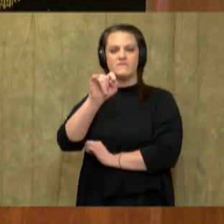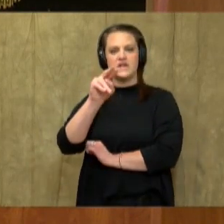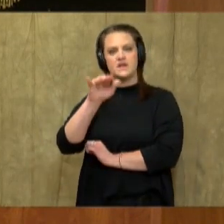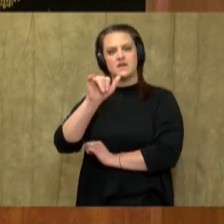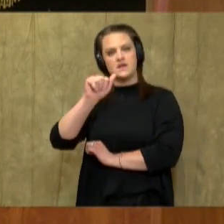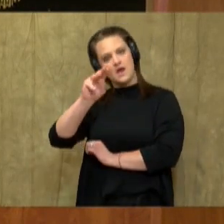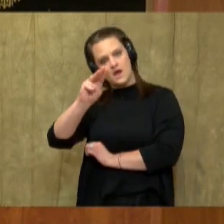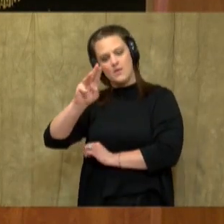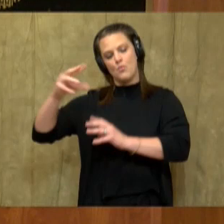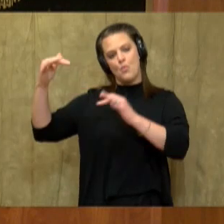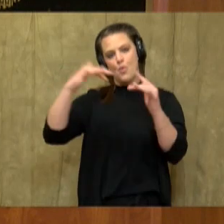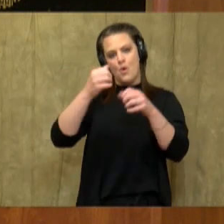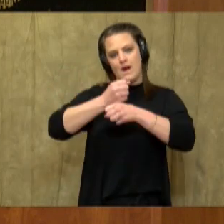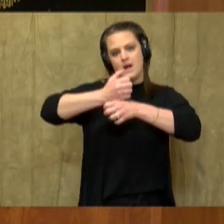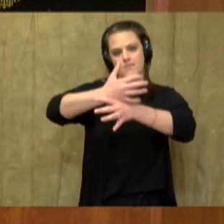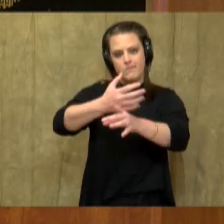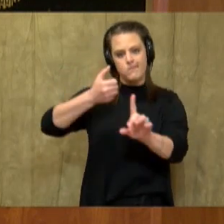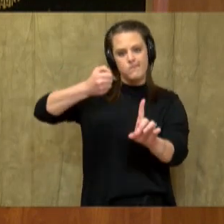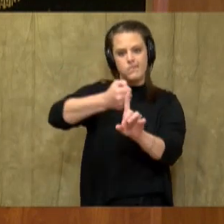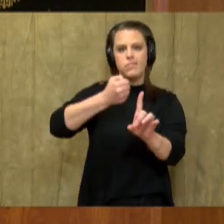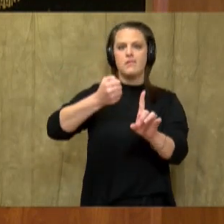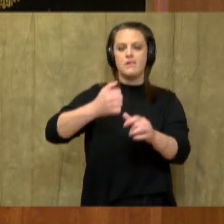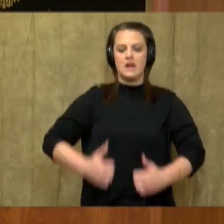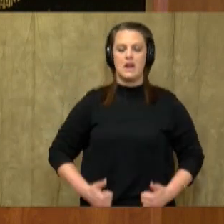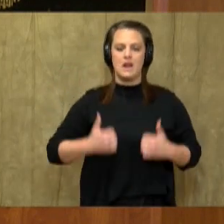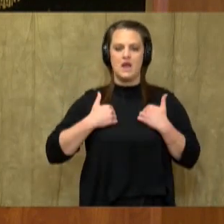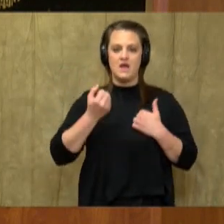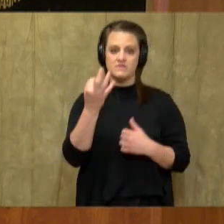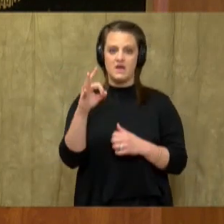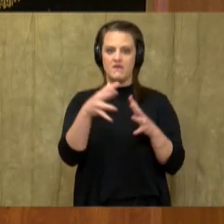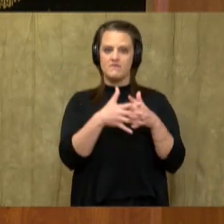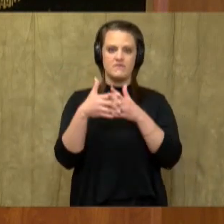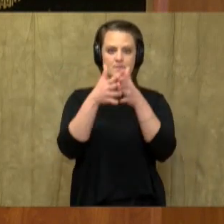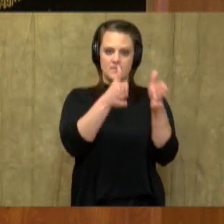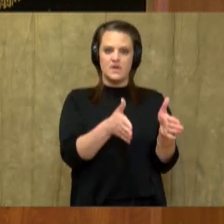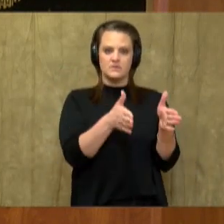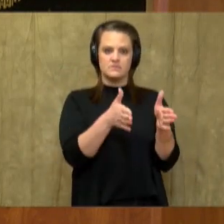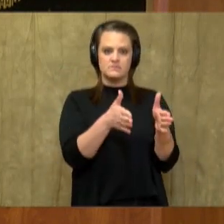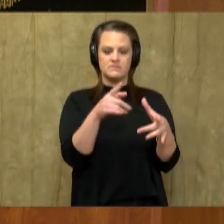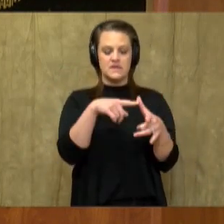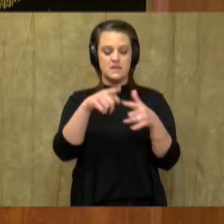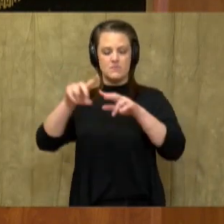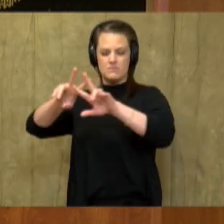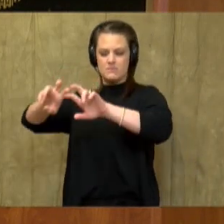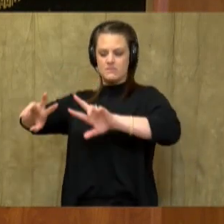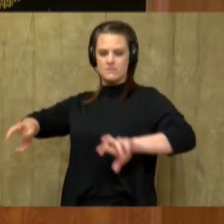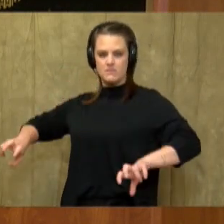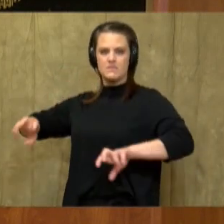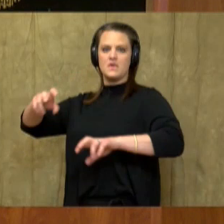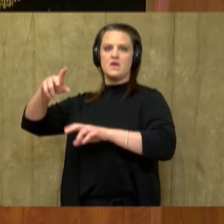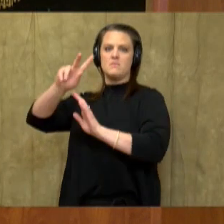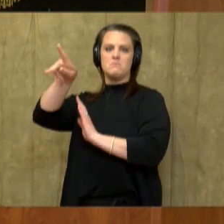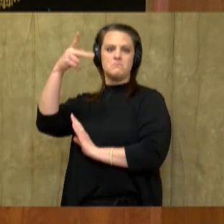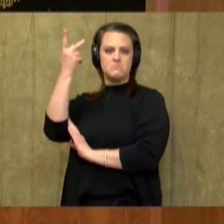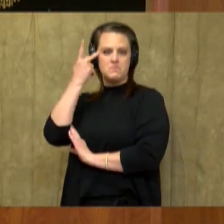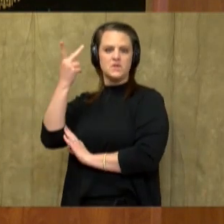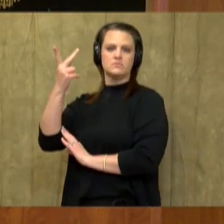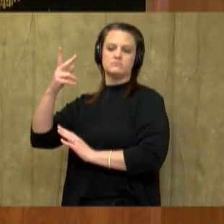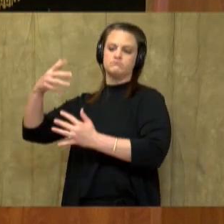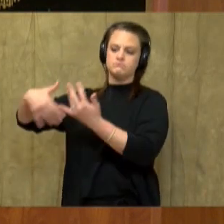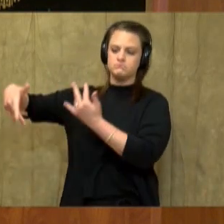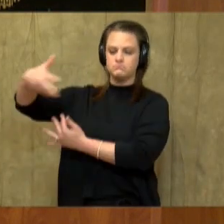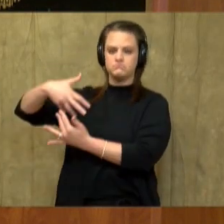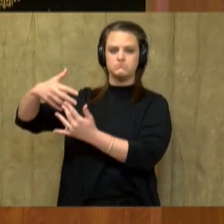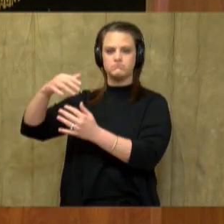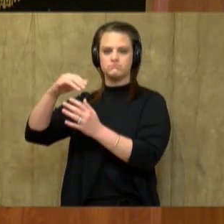of Americans? Our objectives, the first one, analyze the political, social, and cultural issues associated with the Vietnam